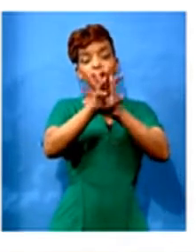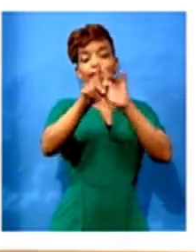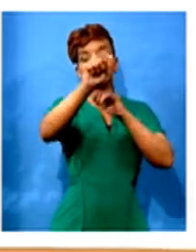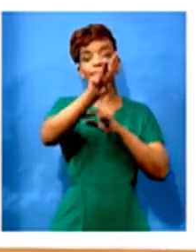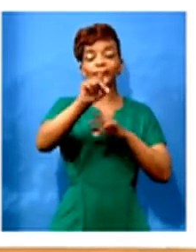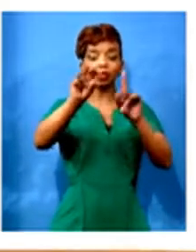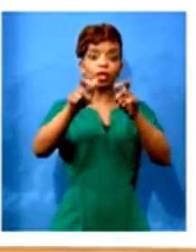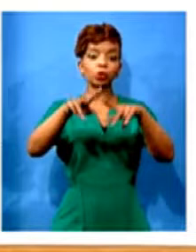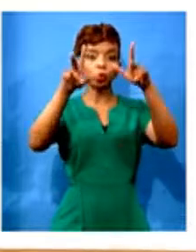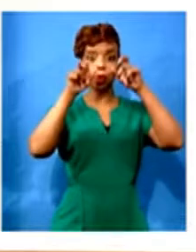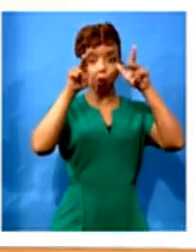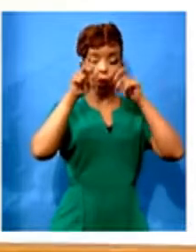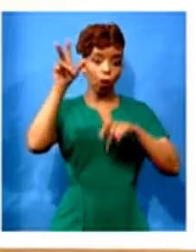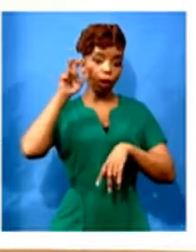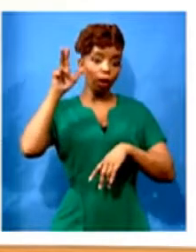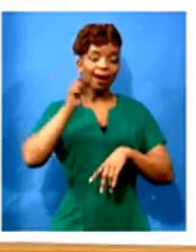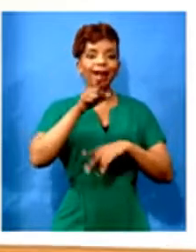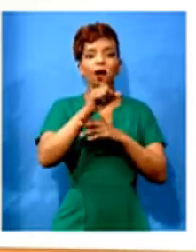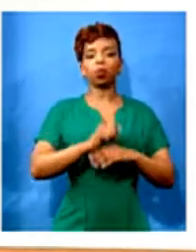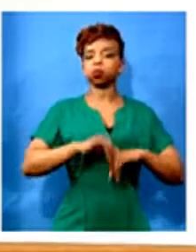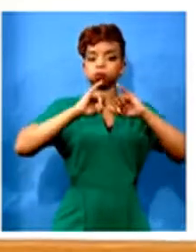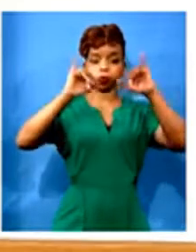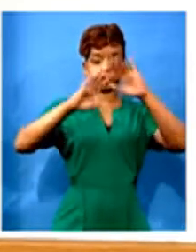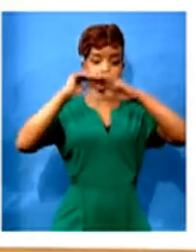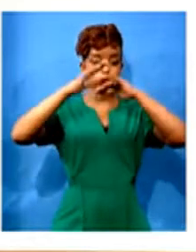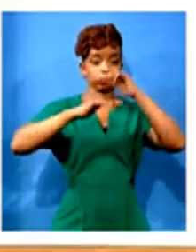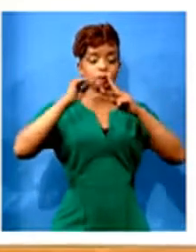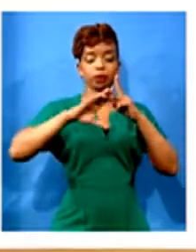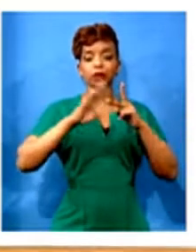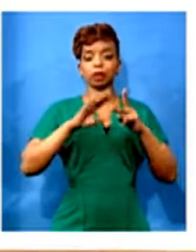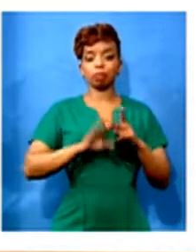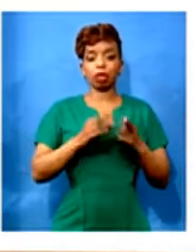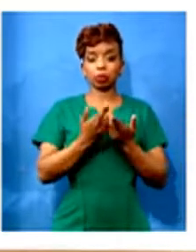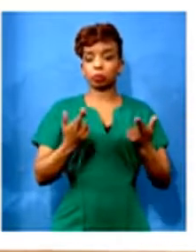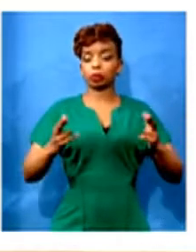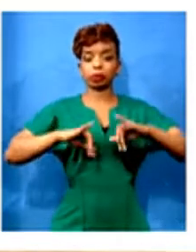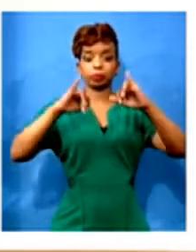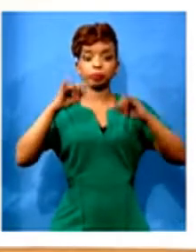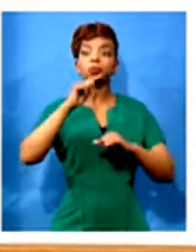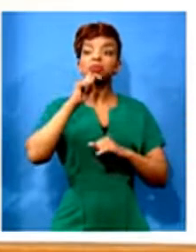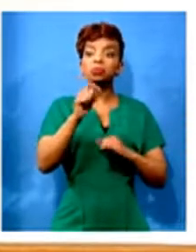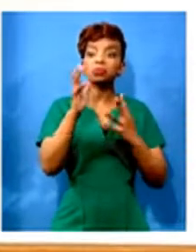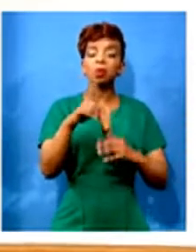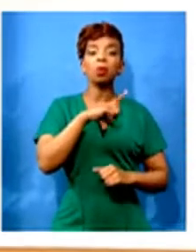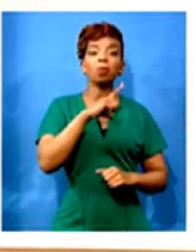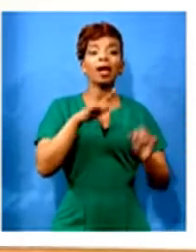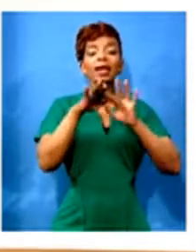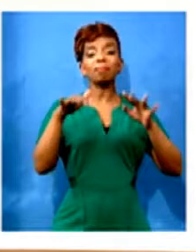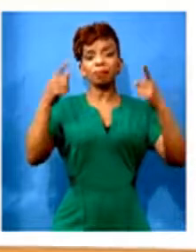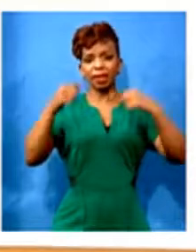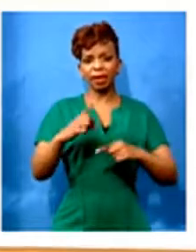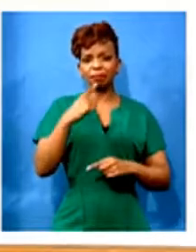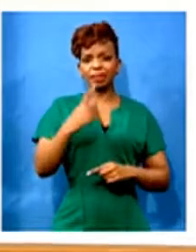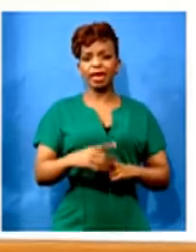it really that way? Because they represent the public, and the public is coming to them and saying, on one side, the Department of Health is saying things